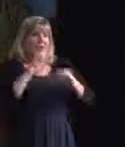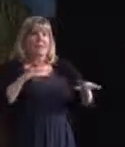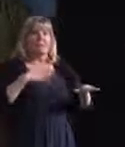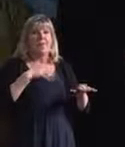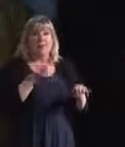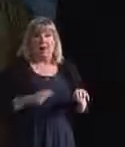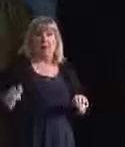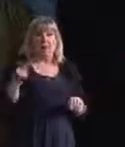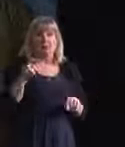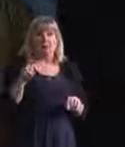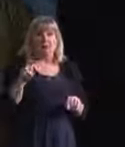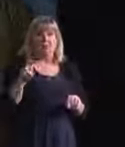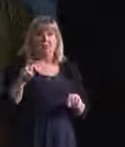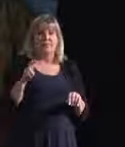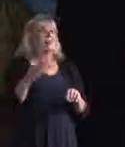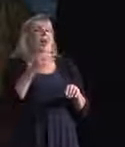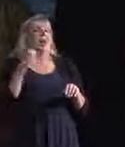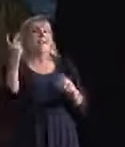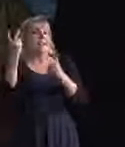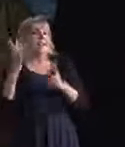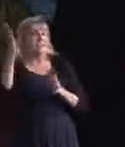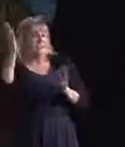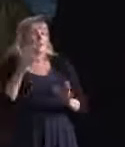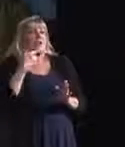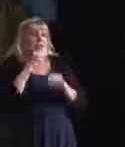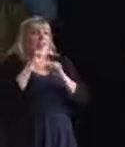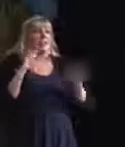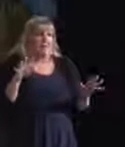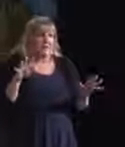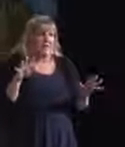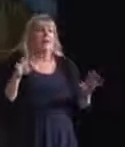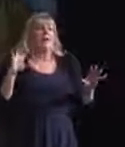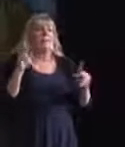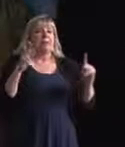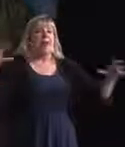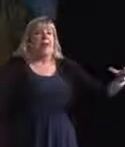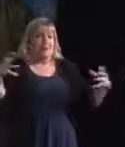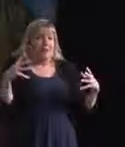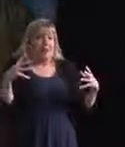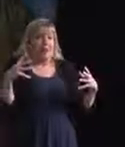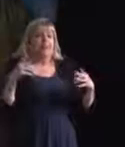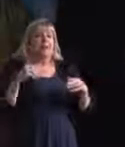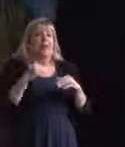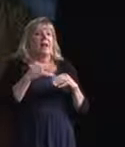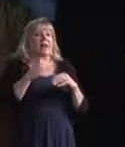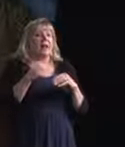travels. The guest preacher said a blessing after everyone had gathered around me in the center of the